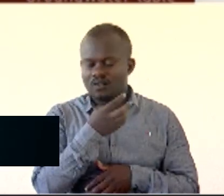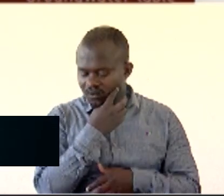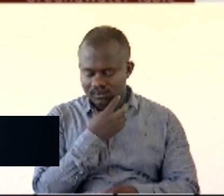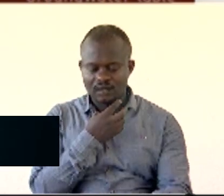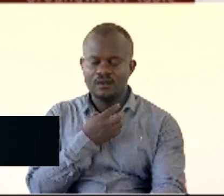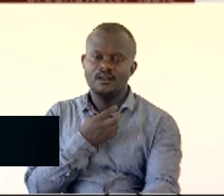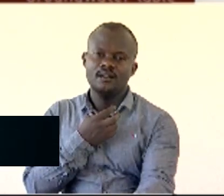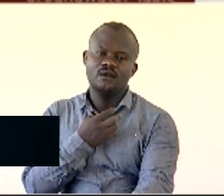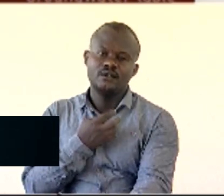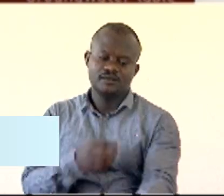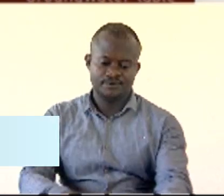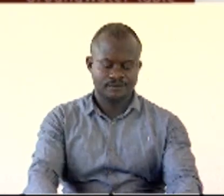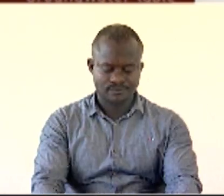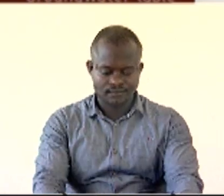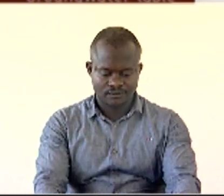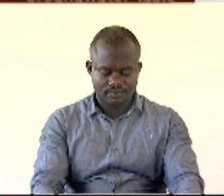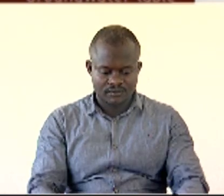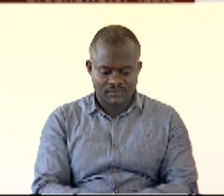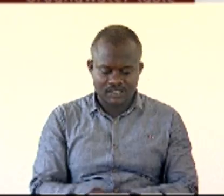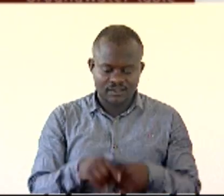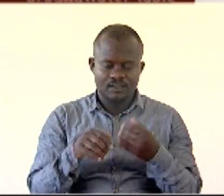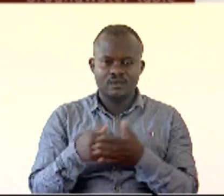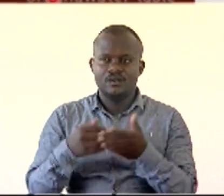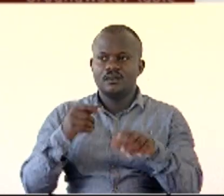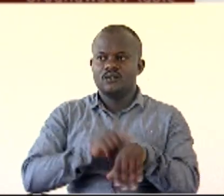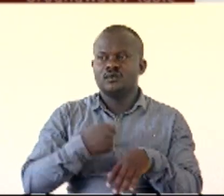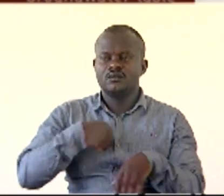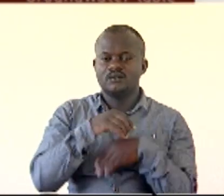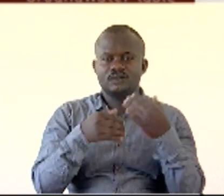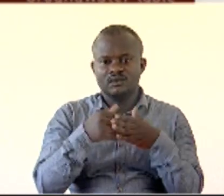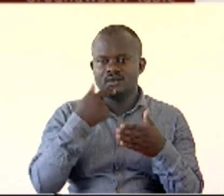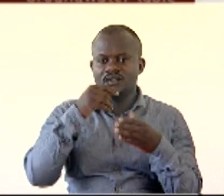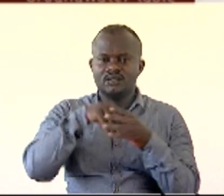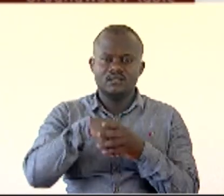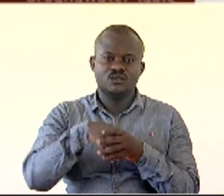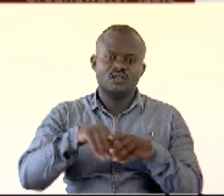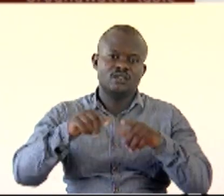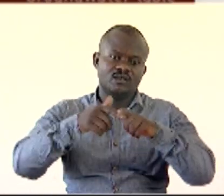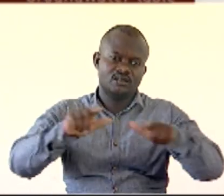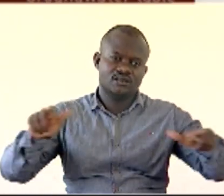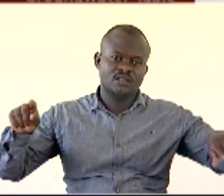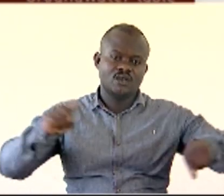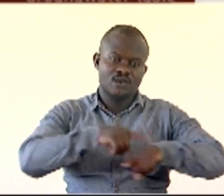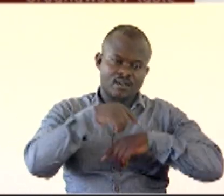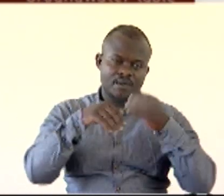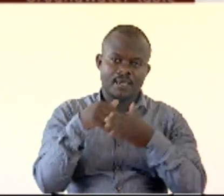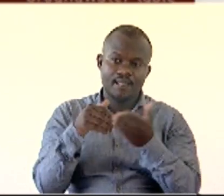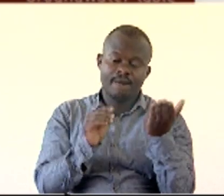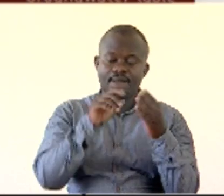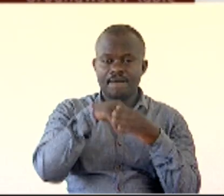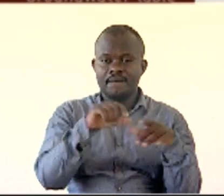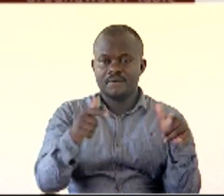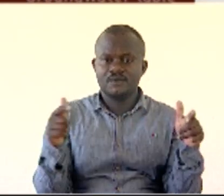bodies, as well as going deep into the soil. When these fertilizers go into the